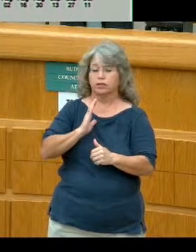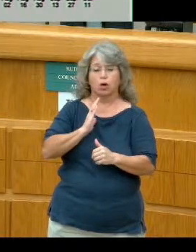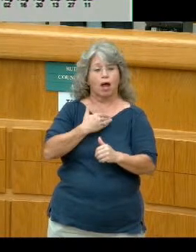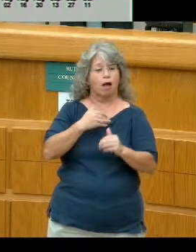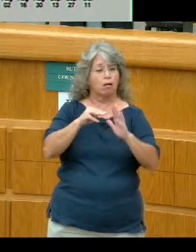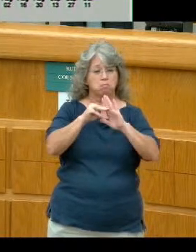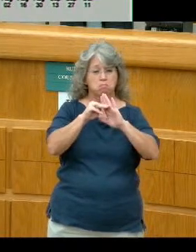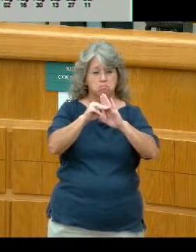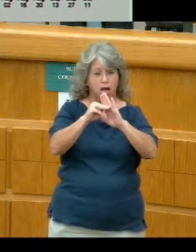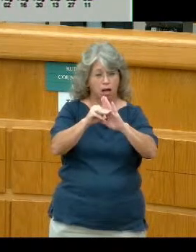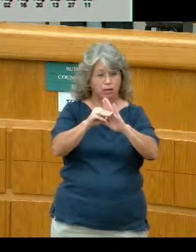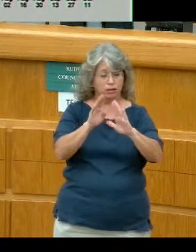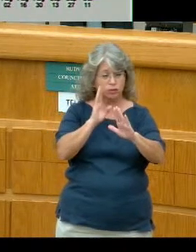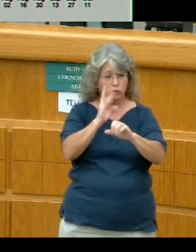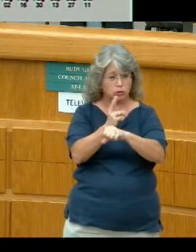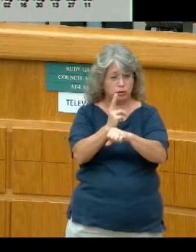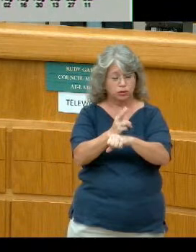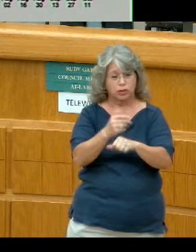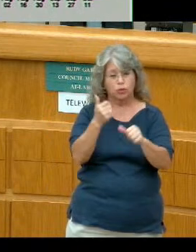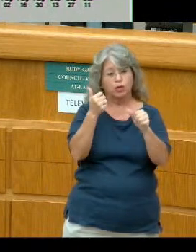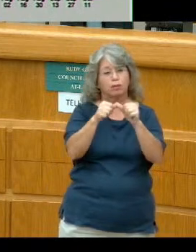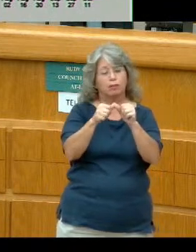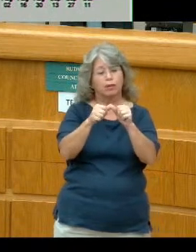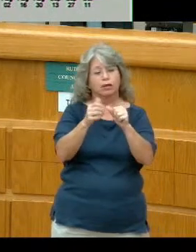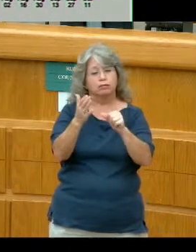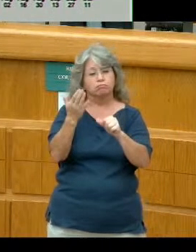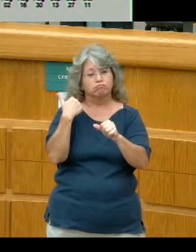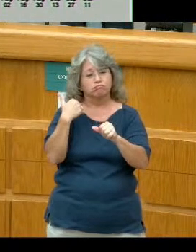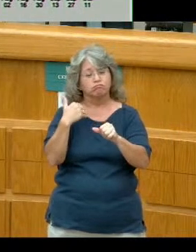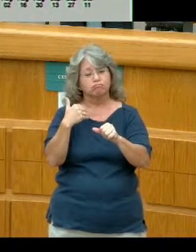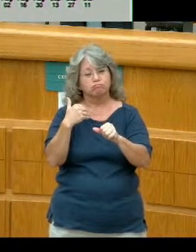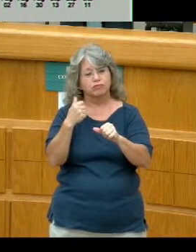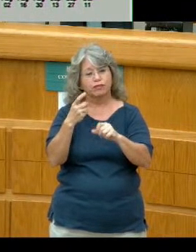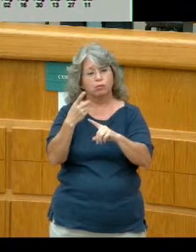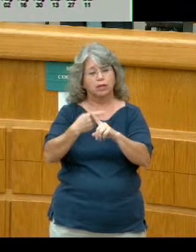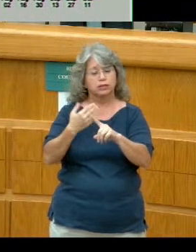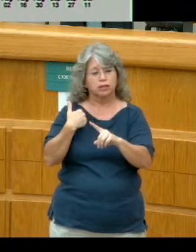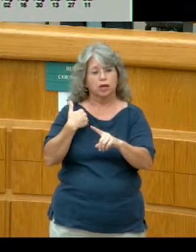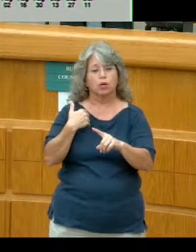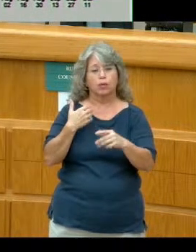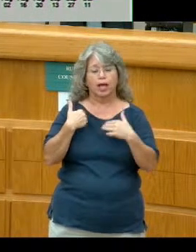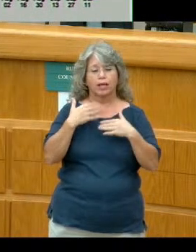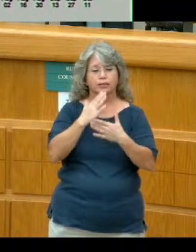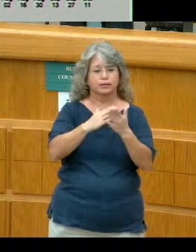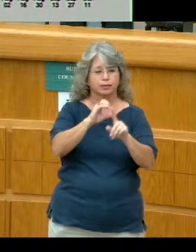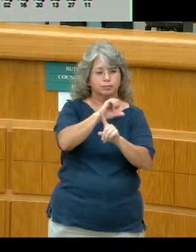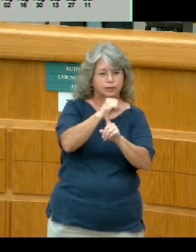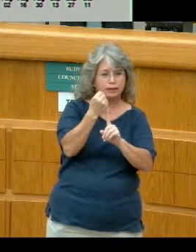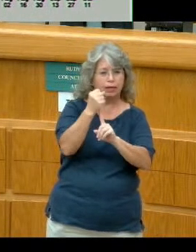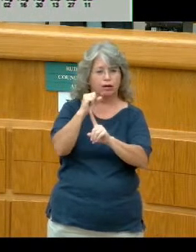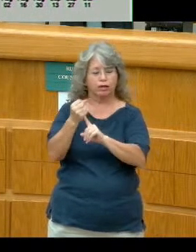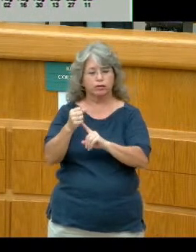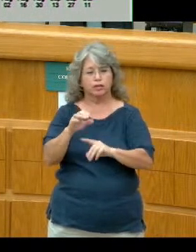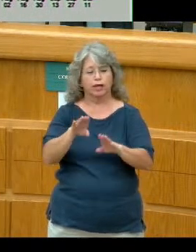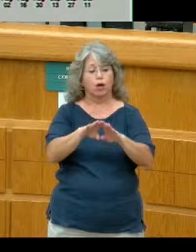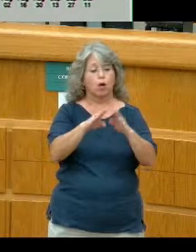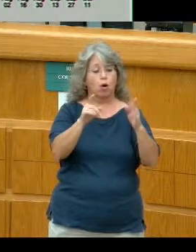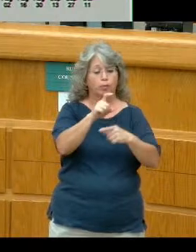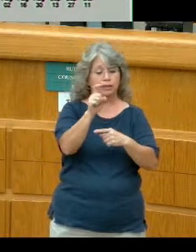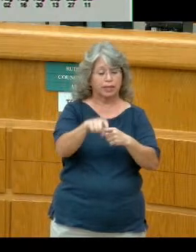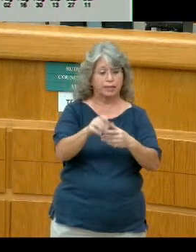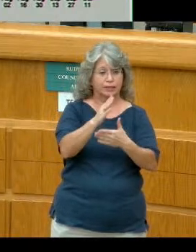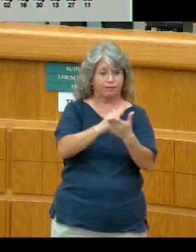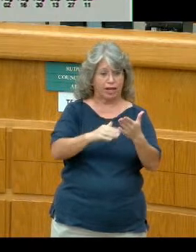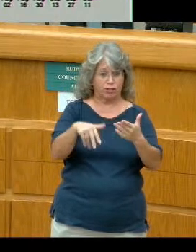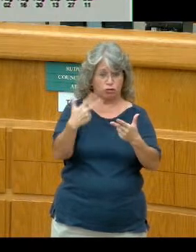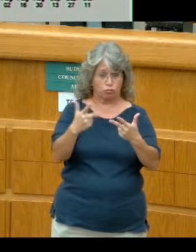the simulations we're going to do are kind of like, remember the scenarios we did several months ago? We're going to do a couple scenarios. They're Open